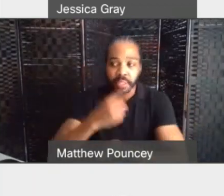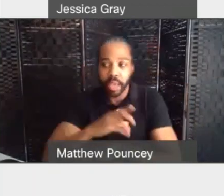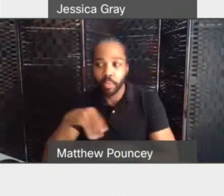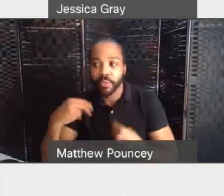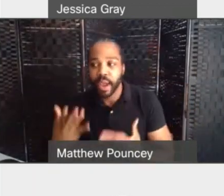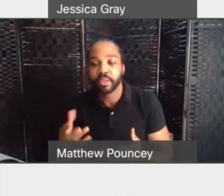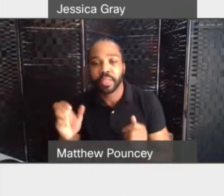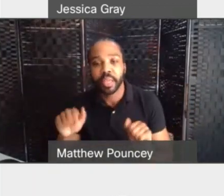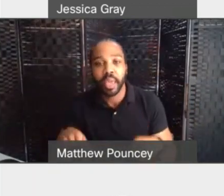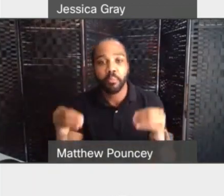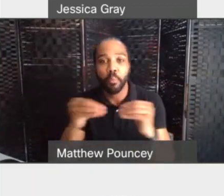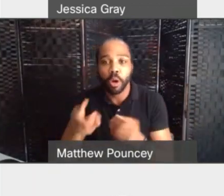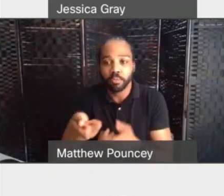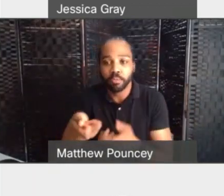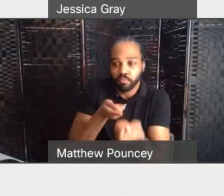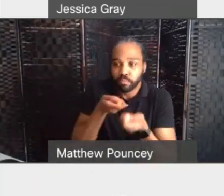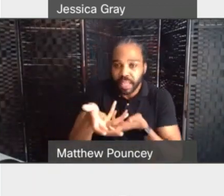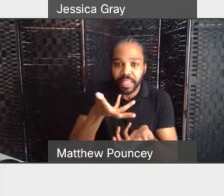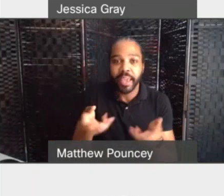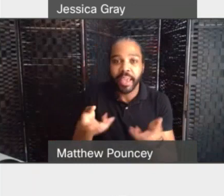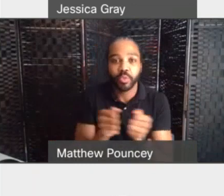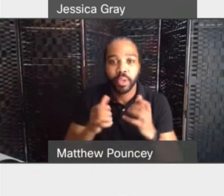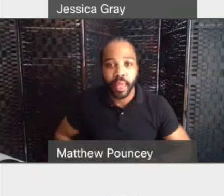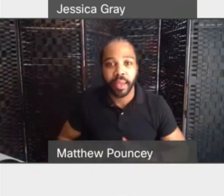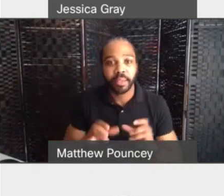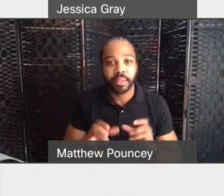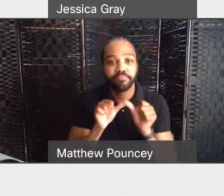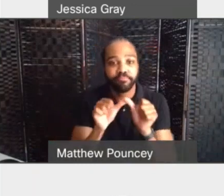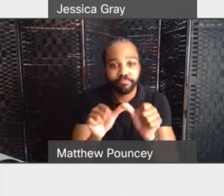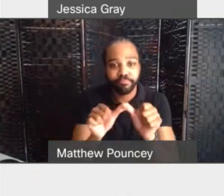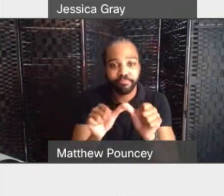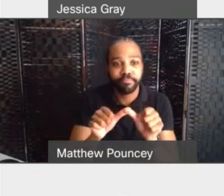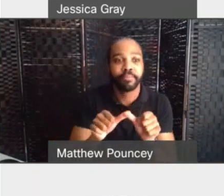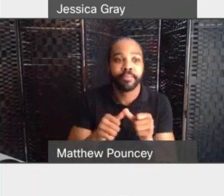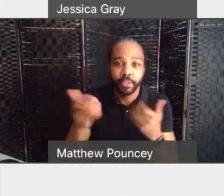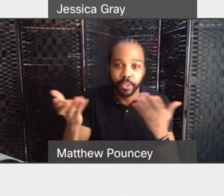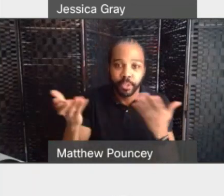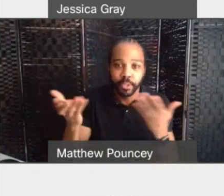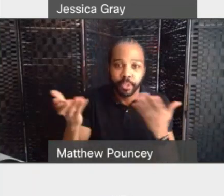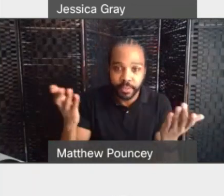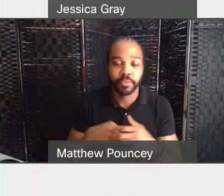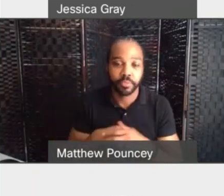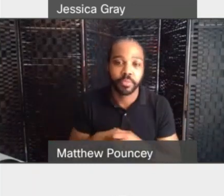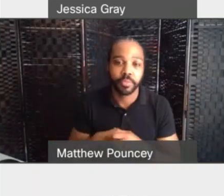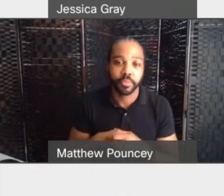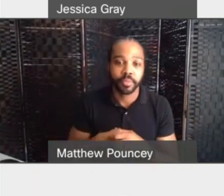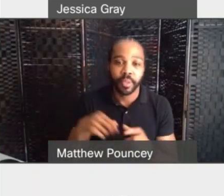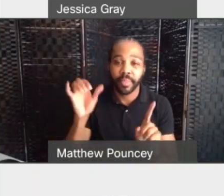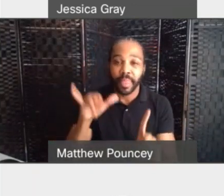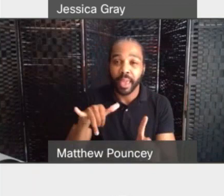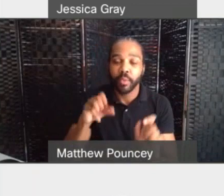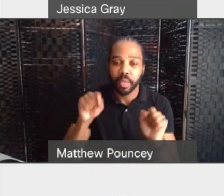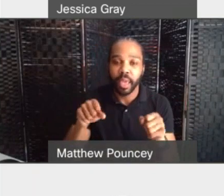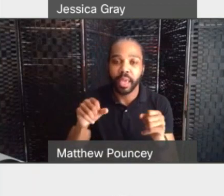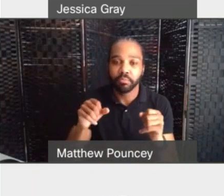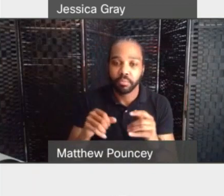to support the day providers' continued ability to serve folk. So that can be something that we can resume. So as